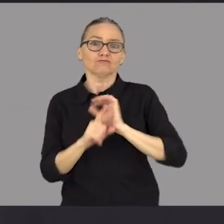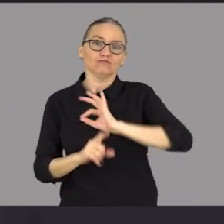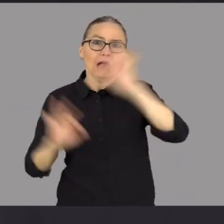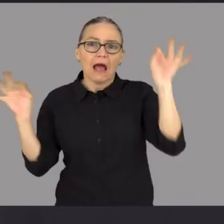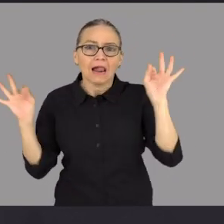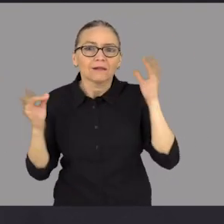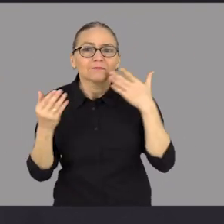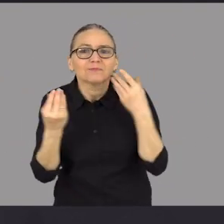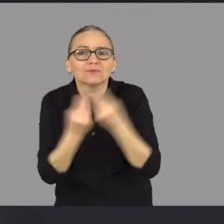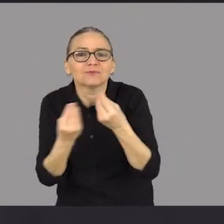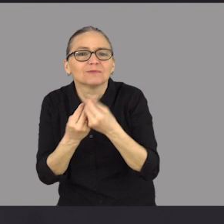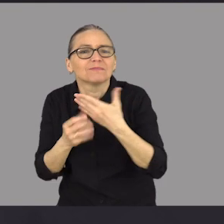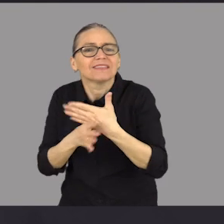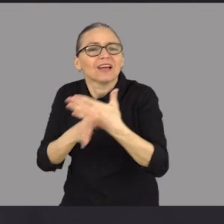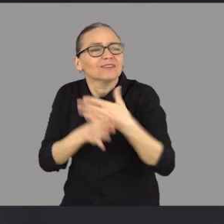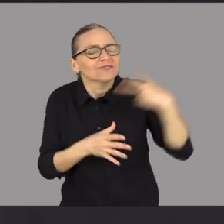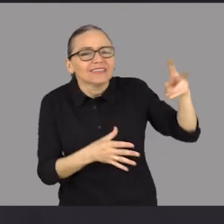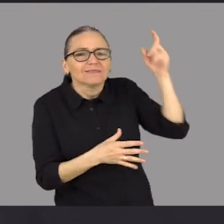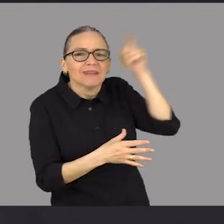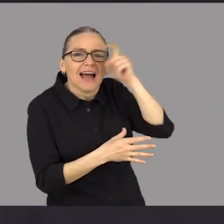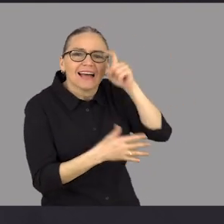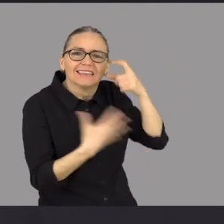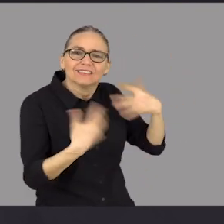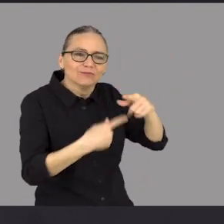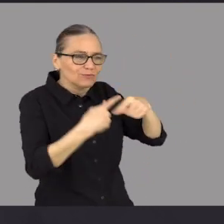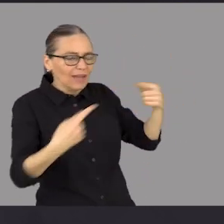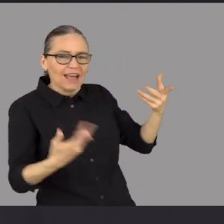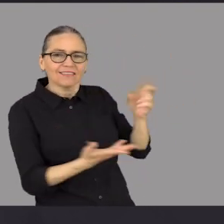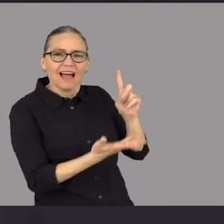really strengthen our customer loyalty as well.